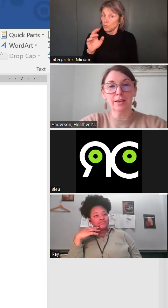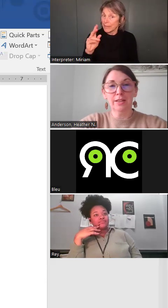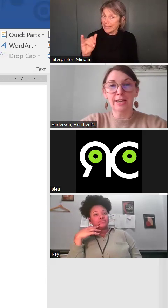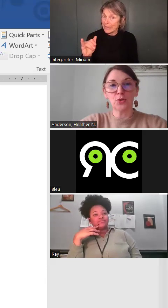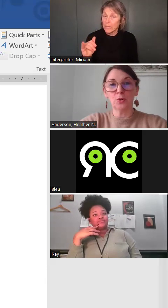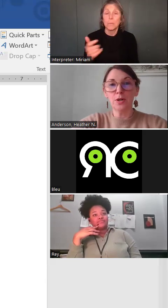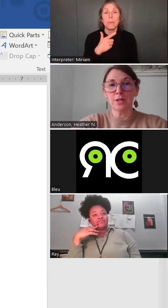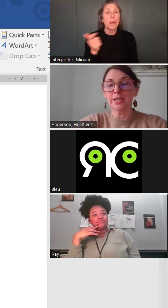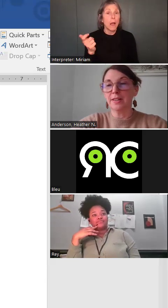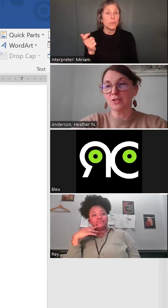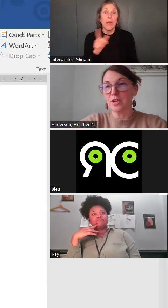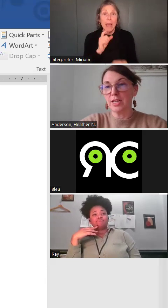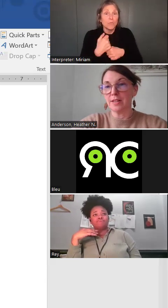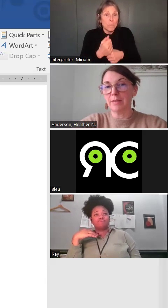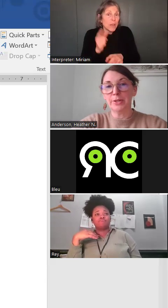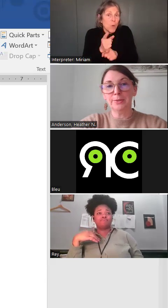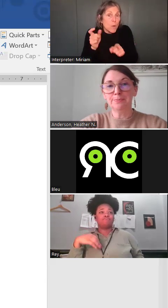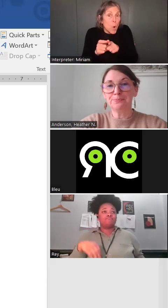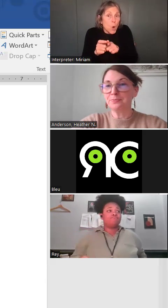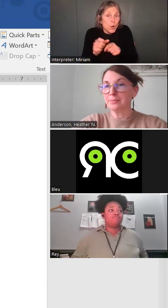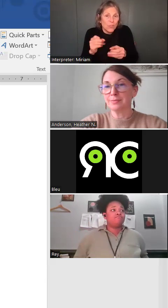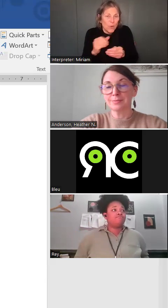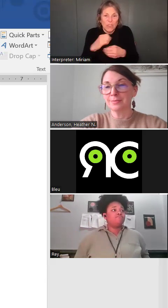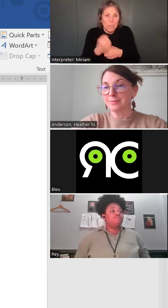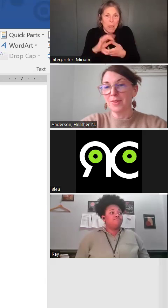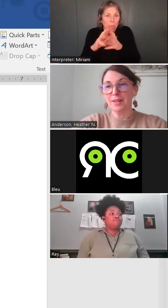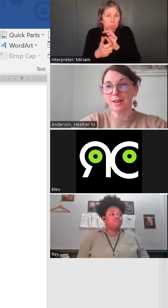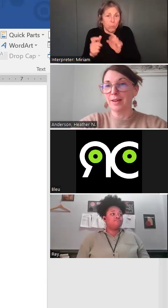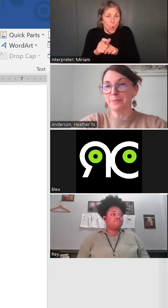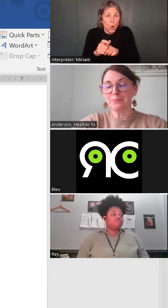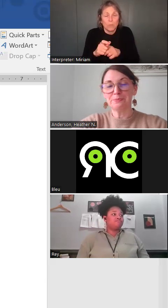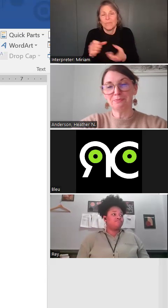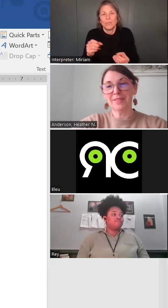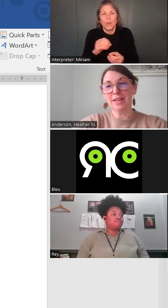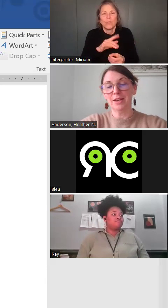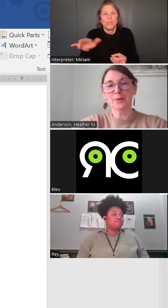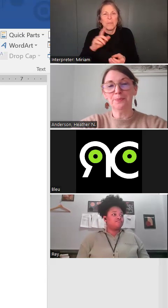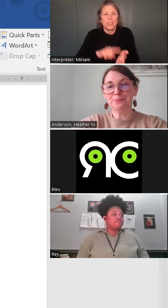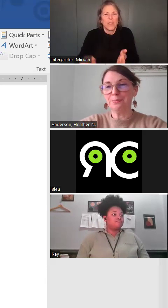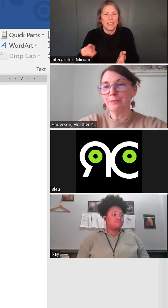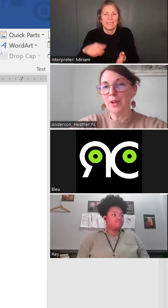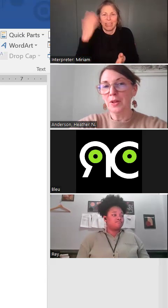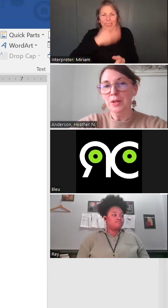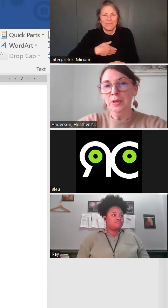typos make an actual word. It's the Right. Yeah, it doesn't get noticed by the spell check. Thank